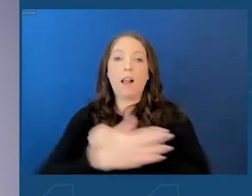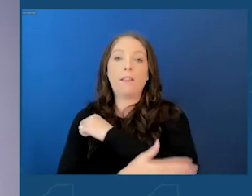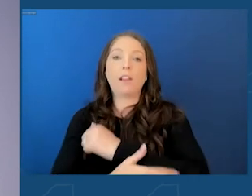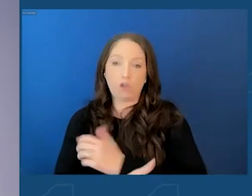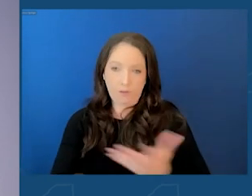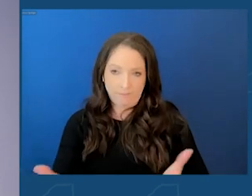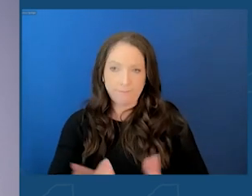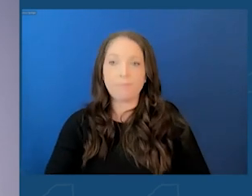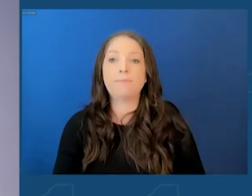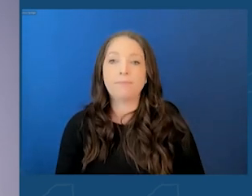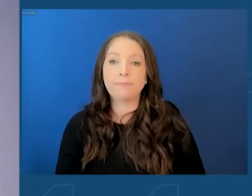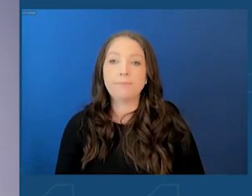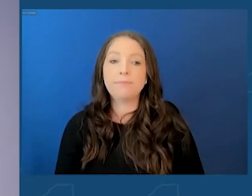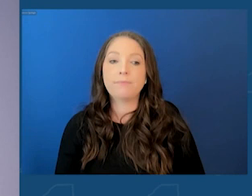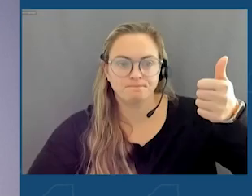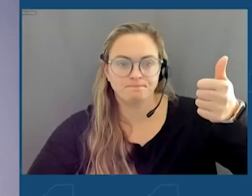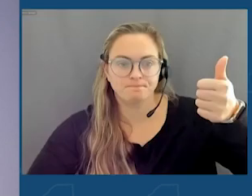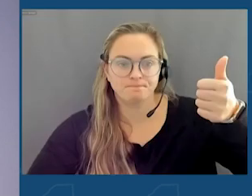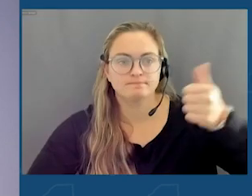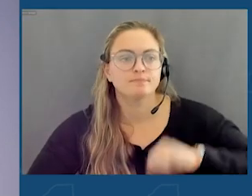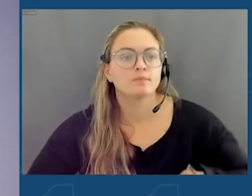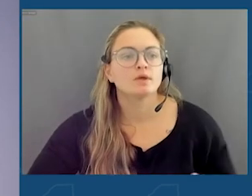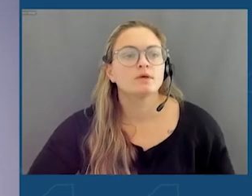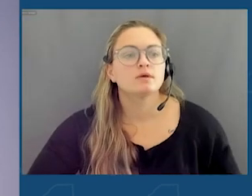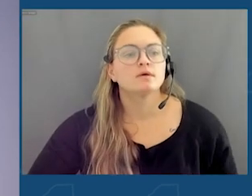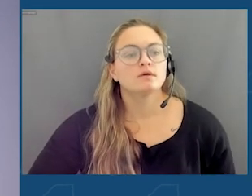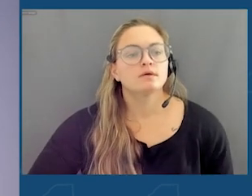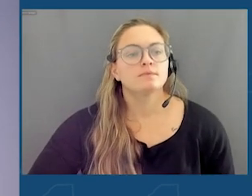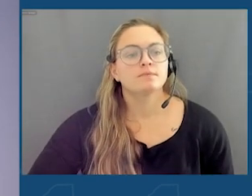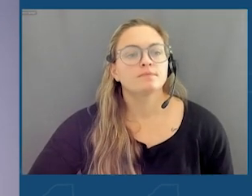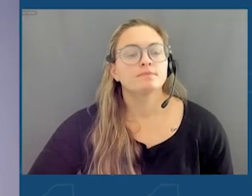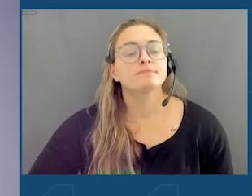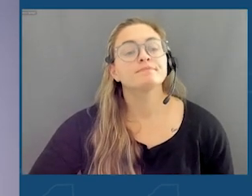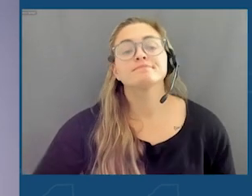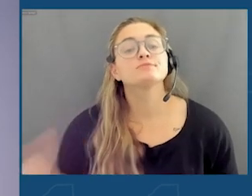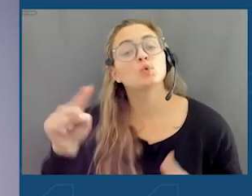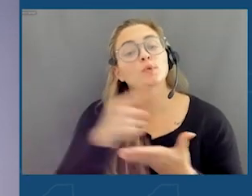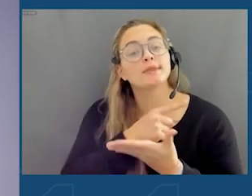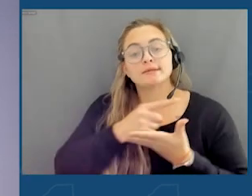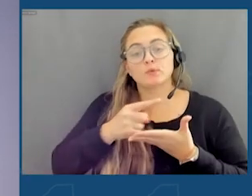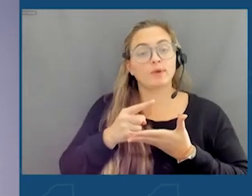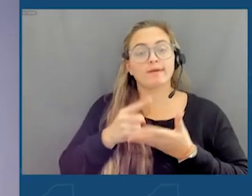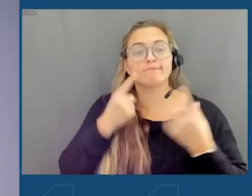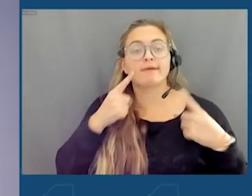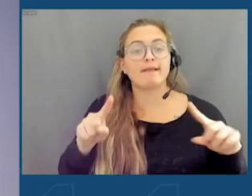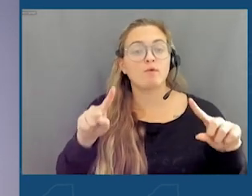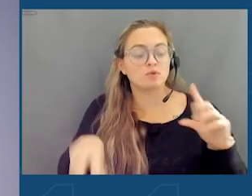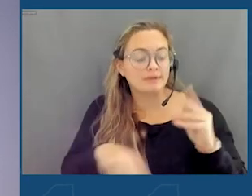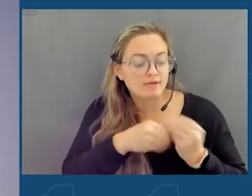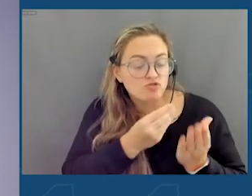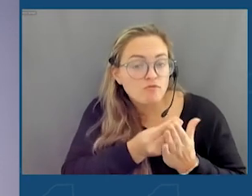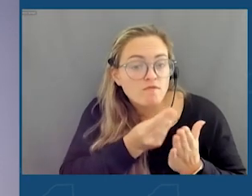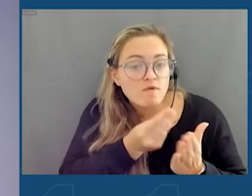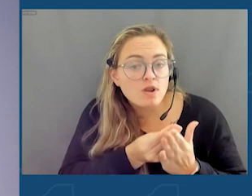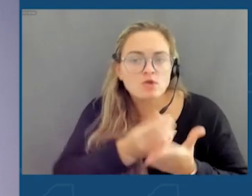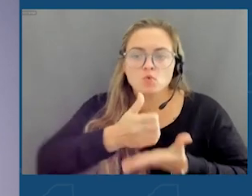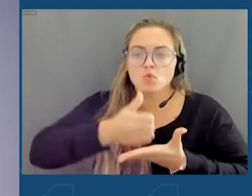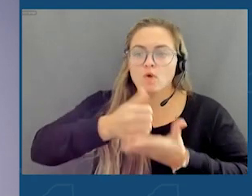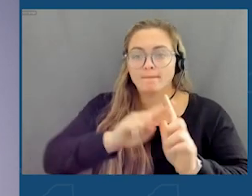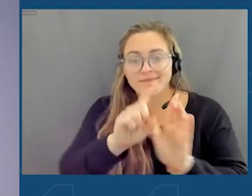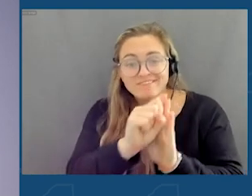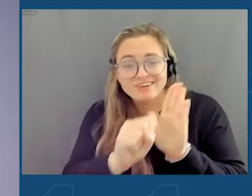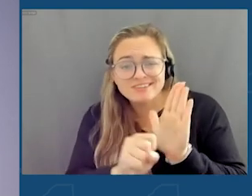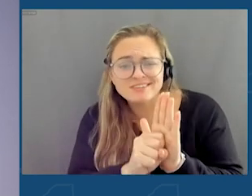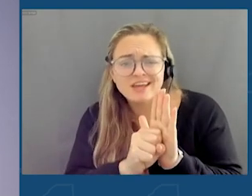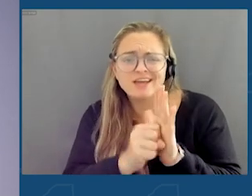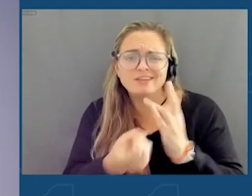look, as an administration, just this week, we've announced additional funding to help states